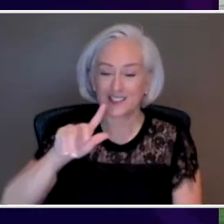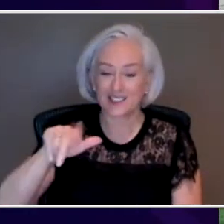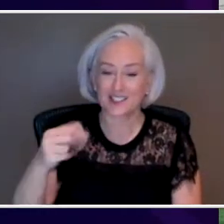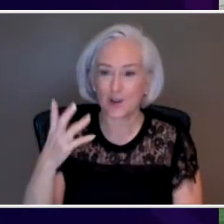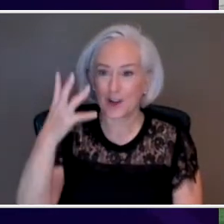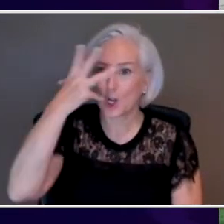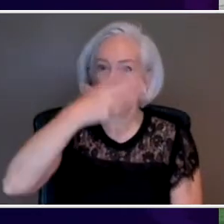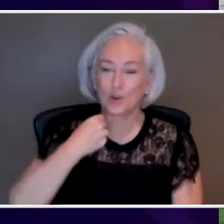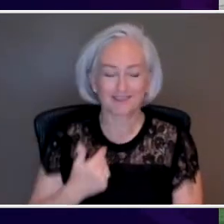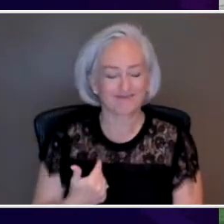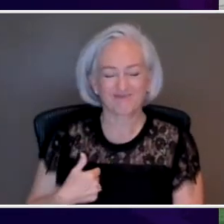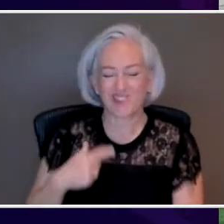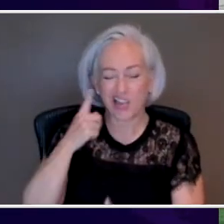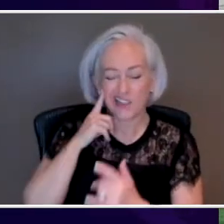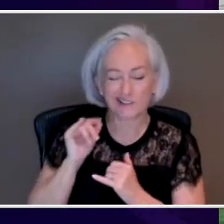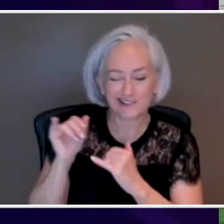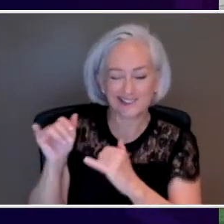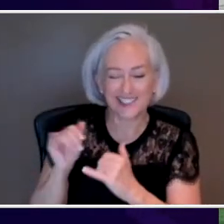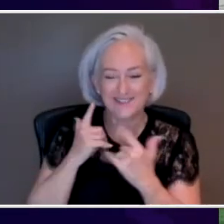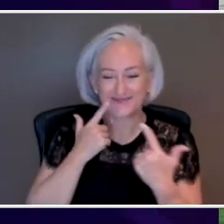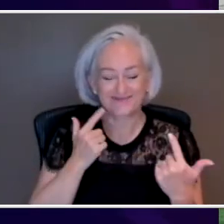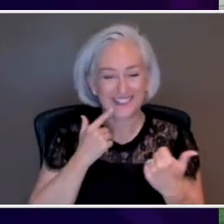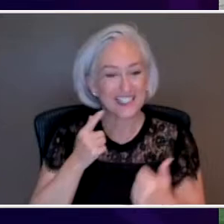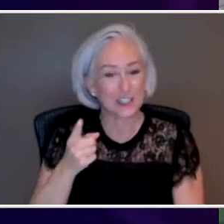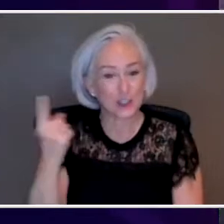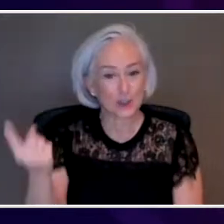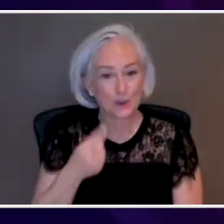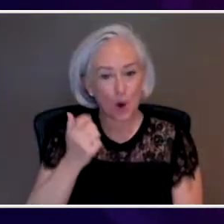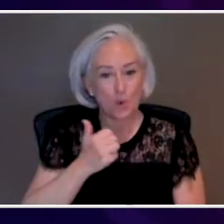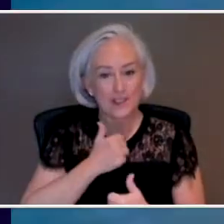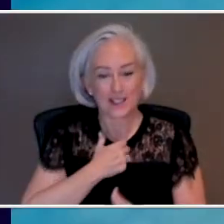so. Have you always liked to scuba dive? Because you did